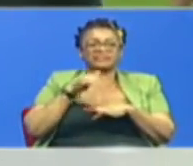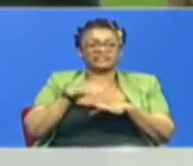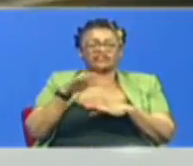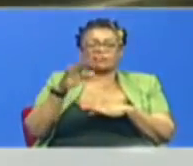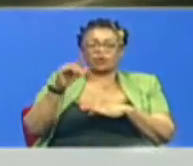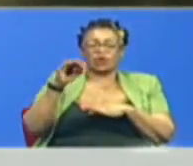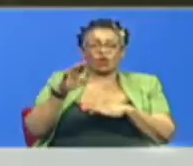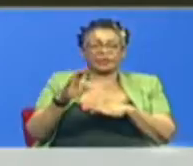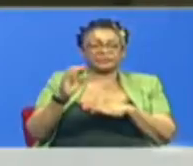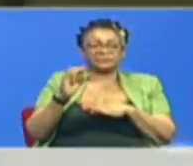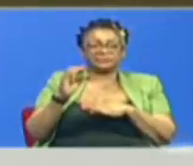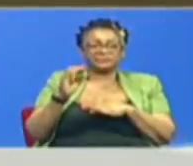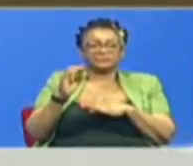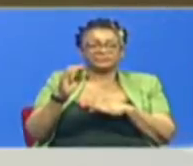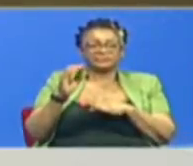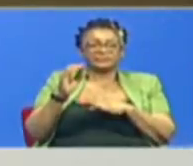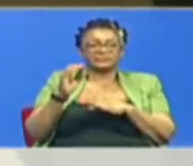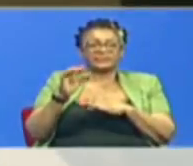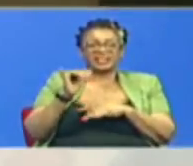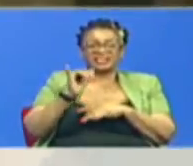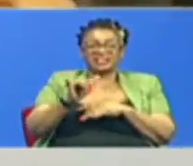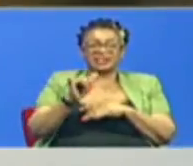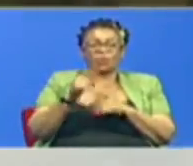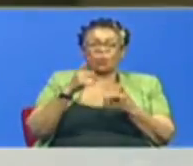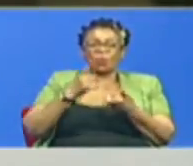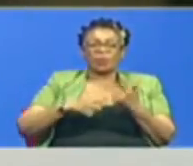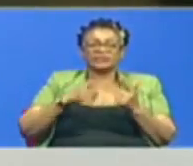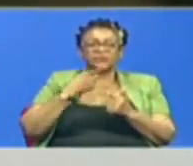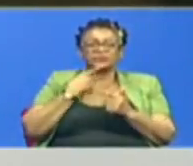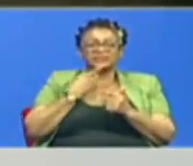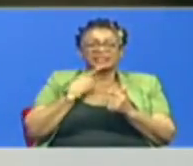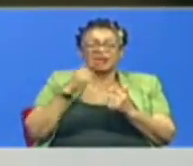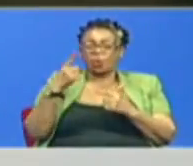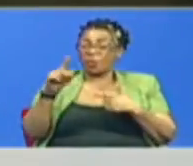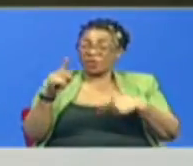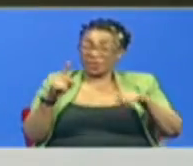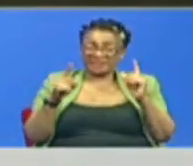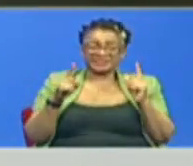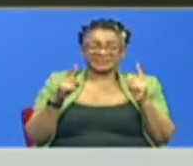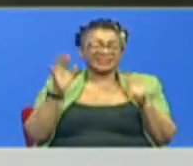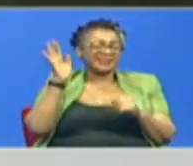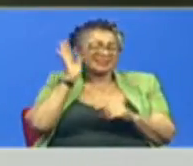in, is that what is known as a win-win? Let's listen in.